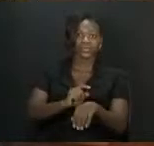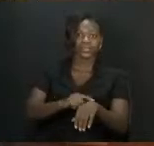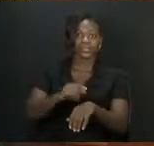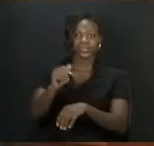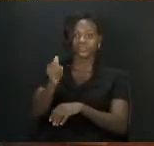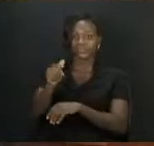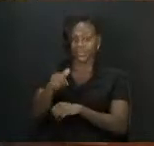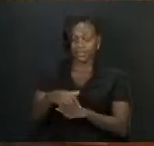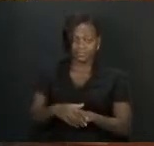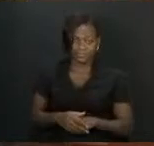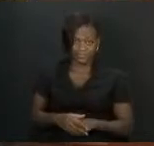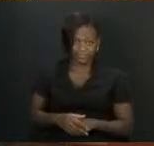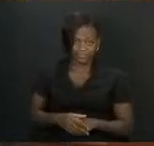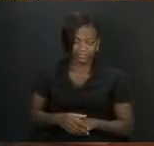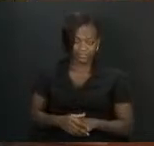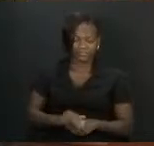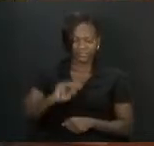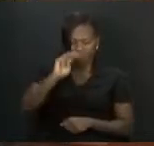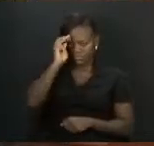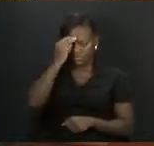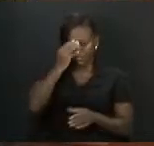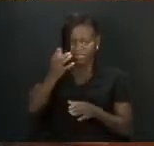the Minister was here.